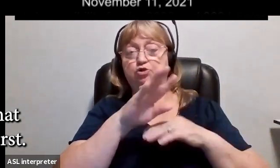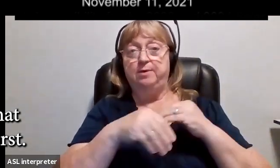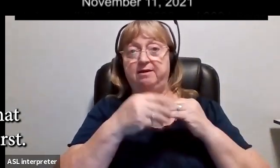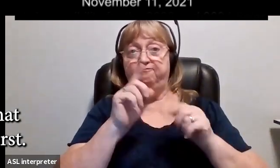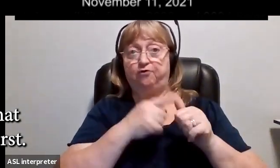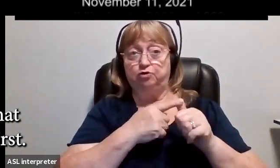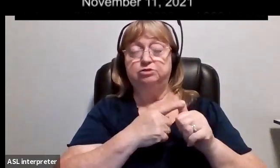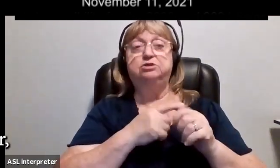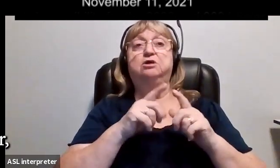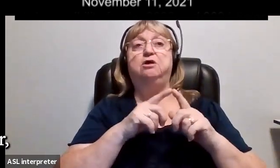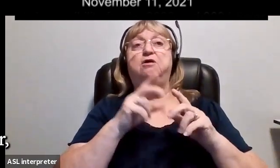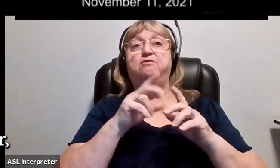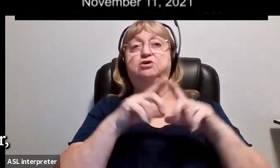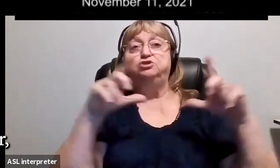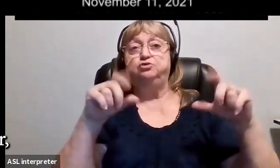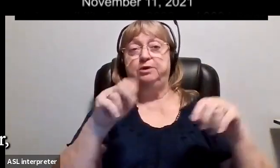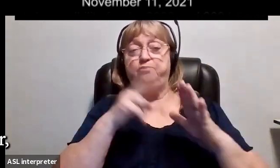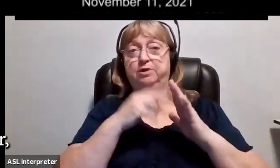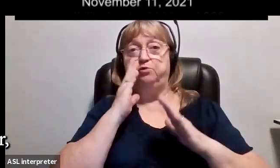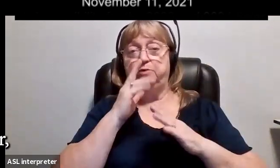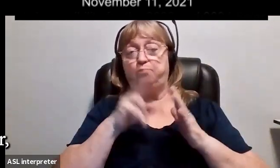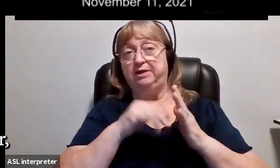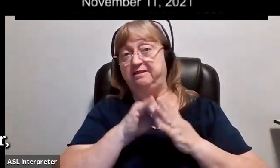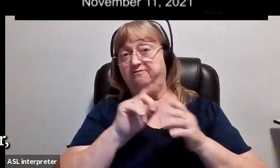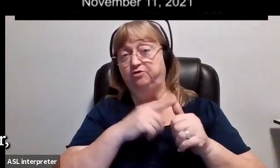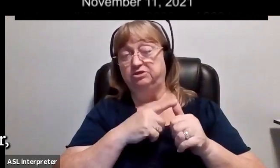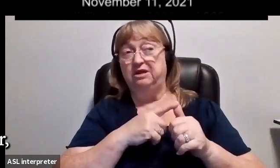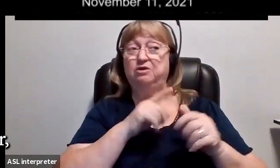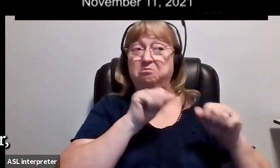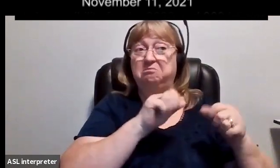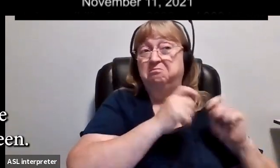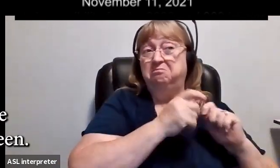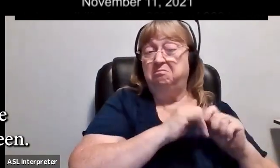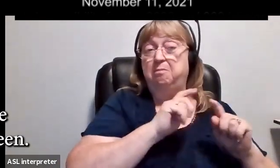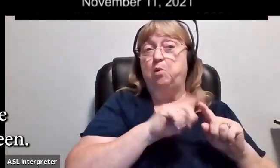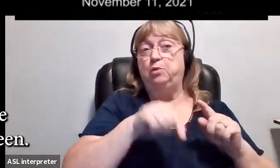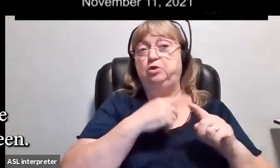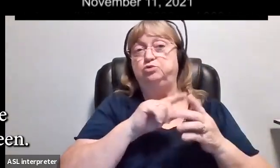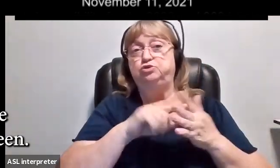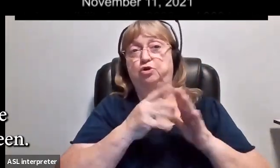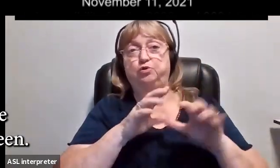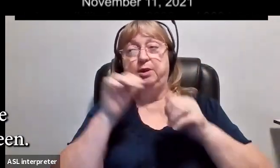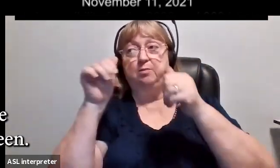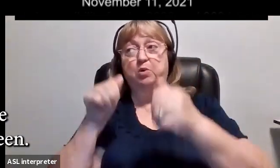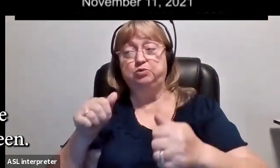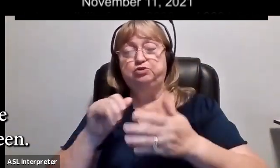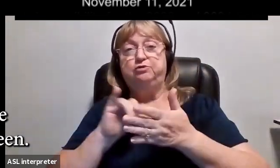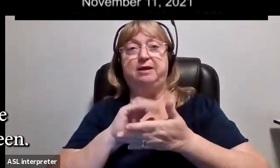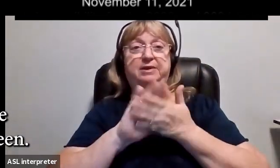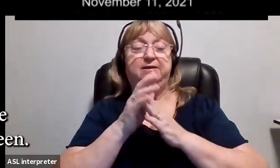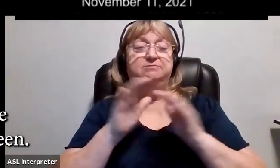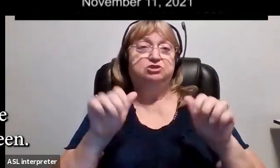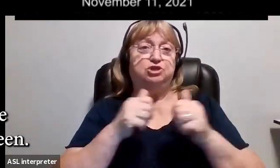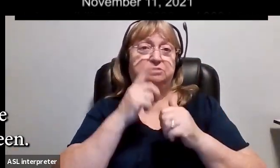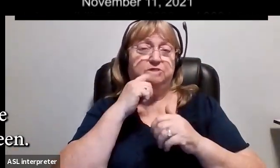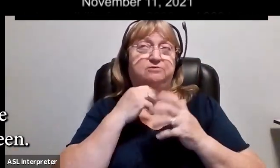screen reader is going to read first. And there's ways to change that. But when you start doing a poster, that gets to be a challenge because you have so